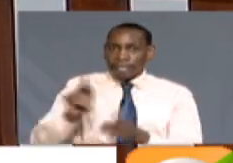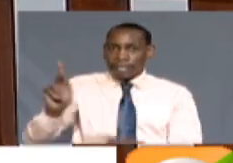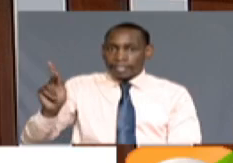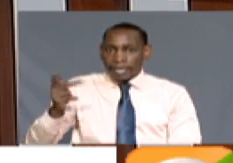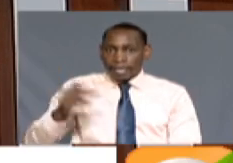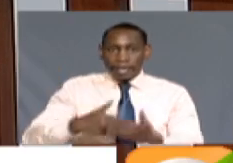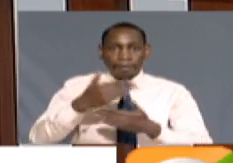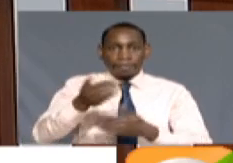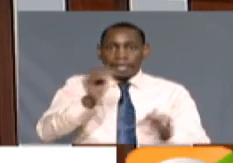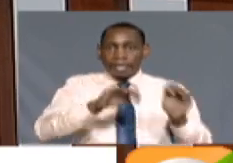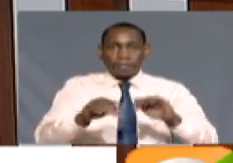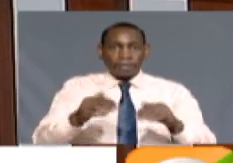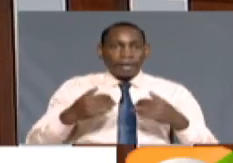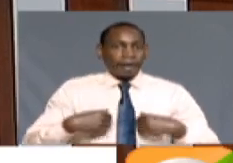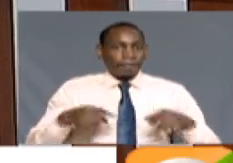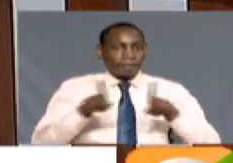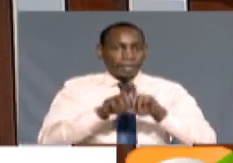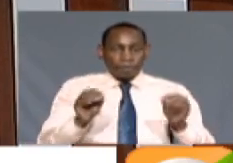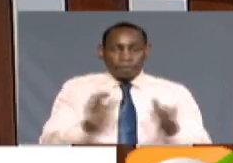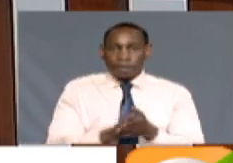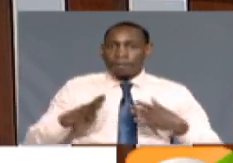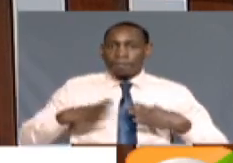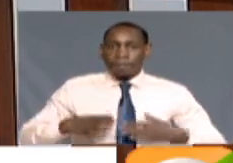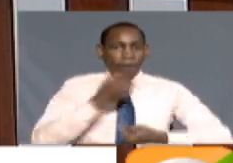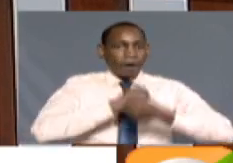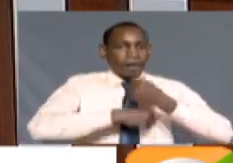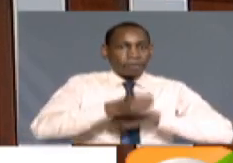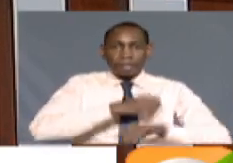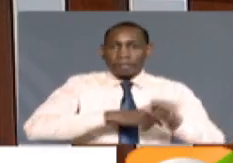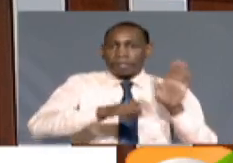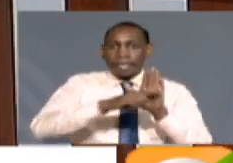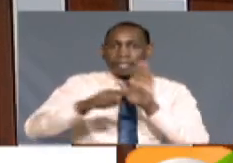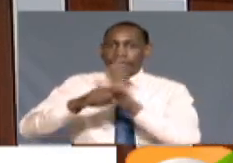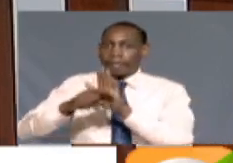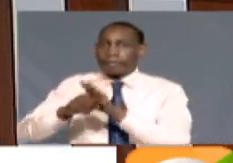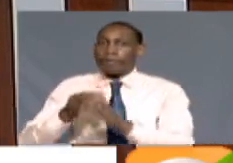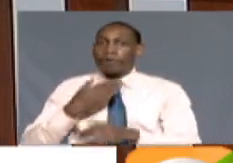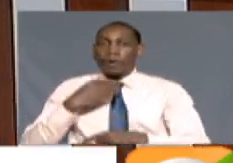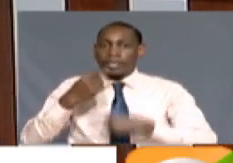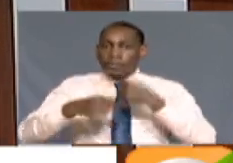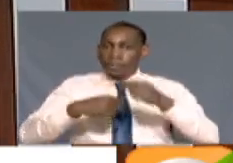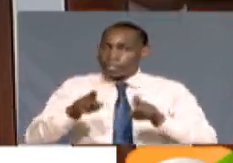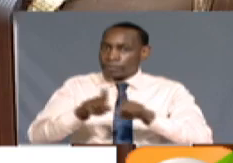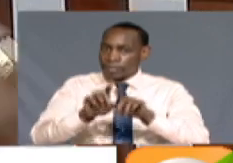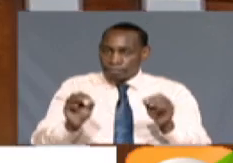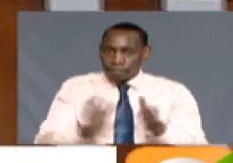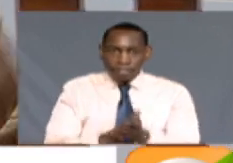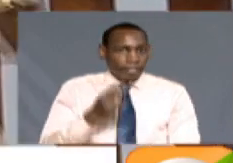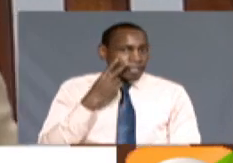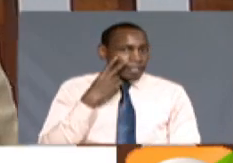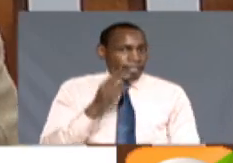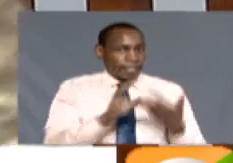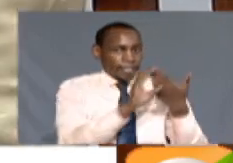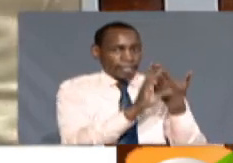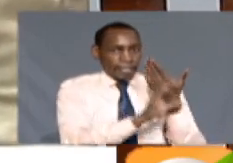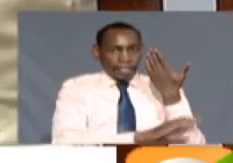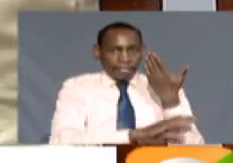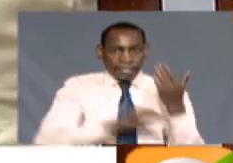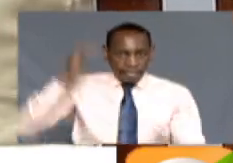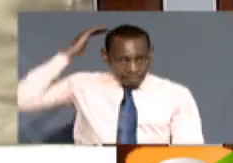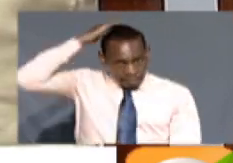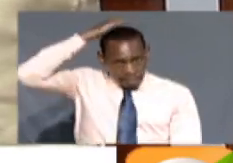they don't have. People do a lot of funny things. We don't want about that. Mm. You see, in countries in Arabic